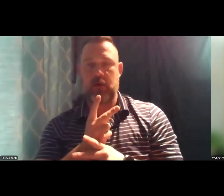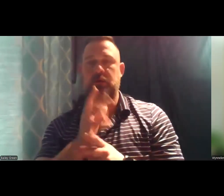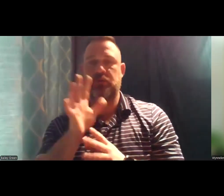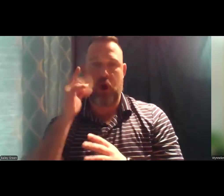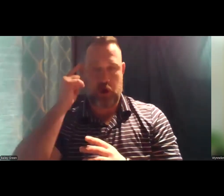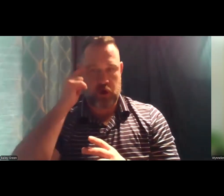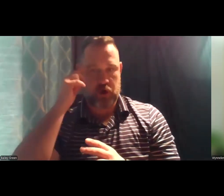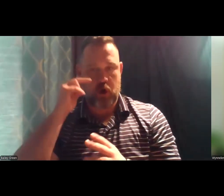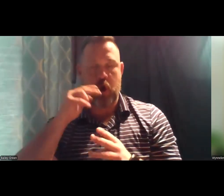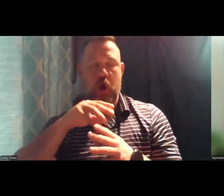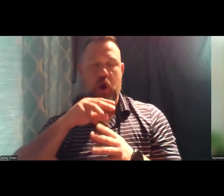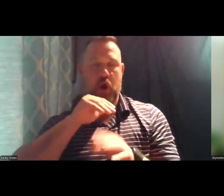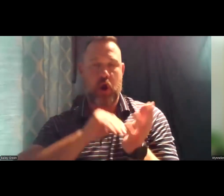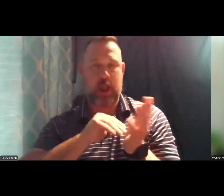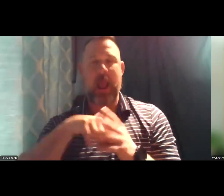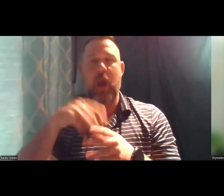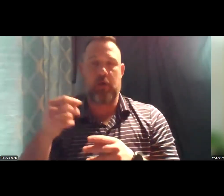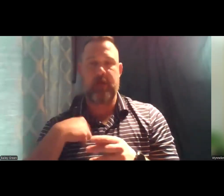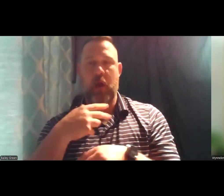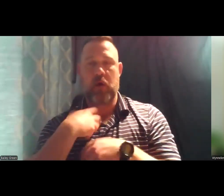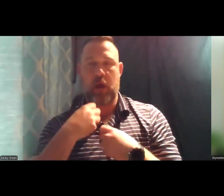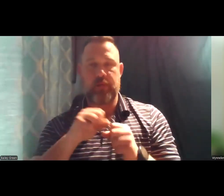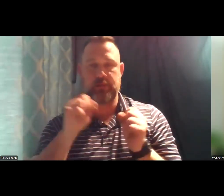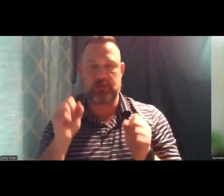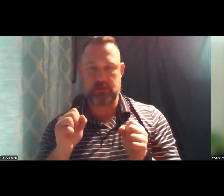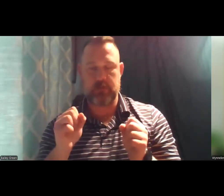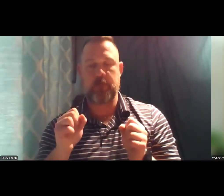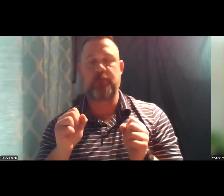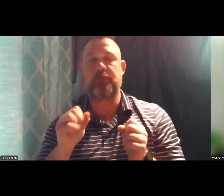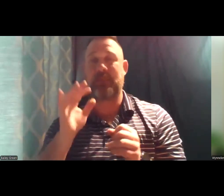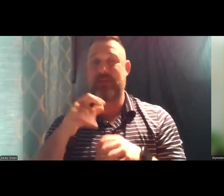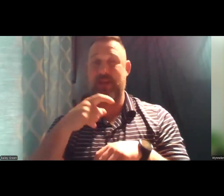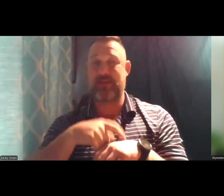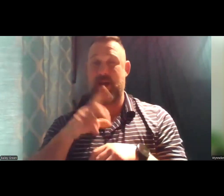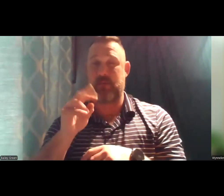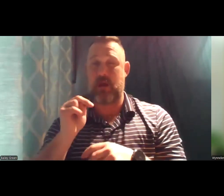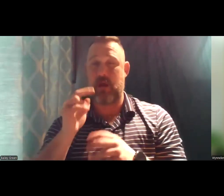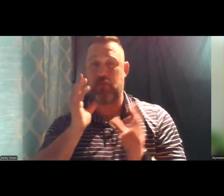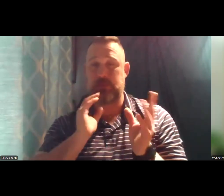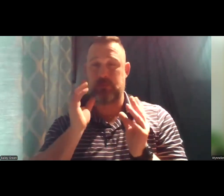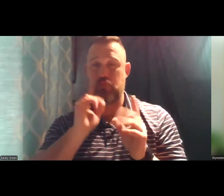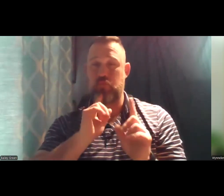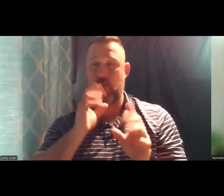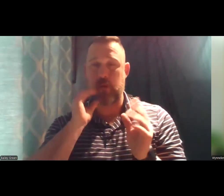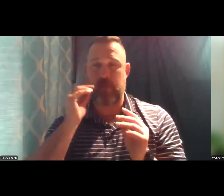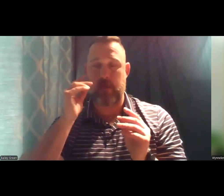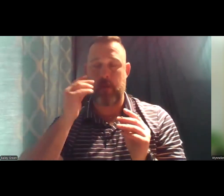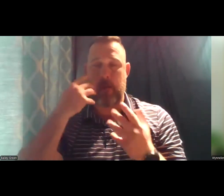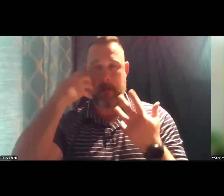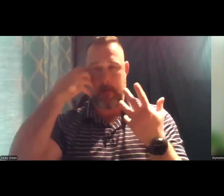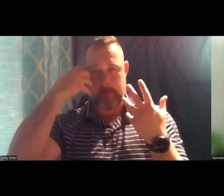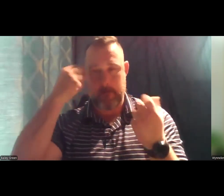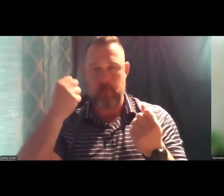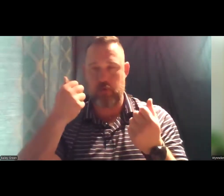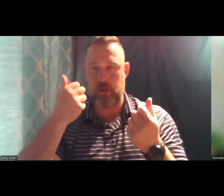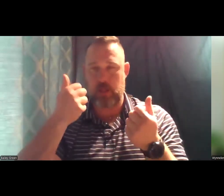neurologist outside of our health system. At that time, Dawn reported experiencing some memory loss, which he believed